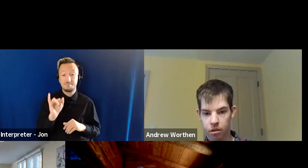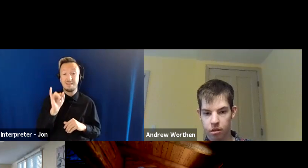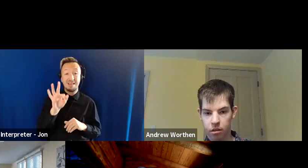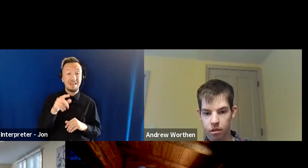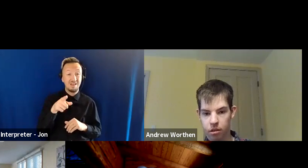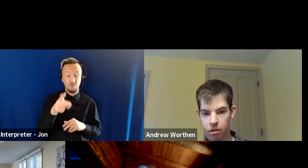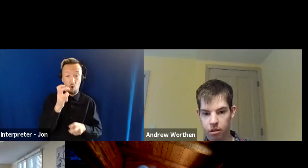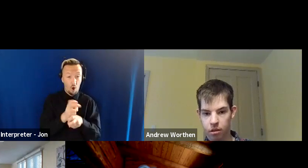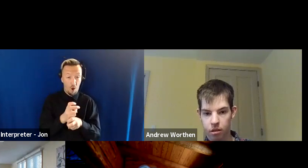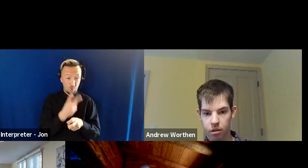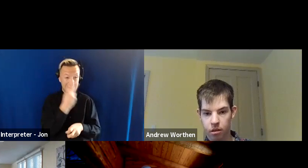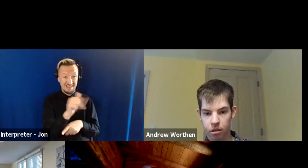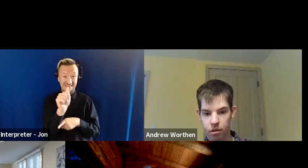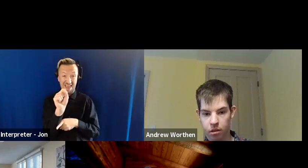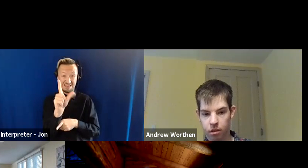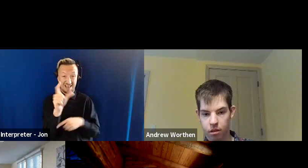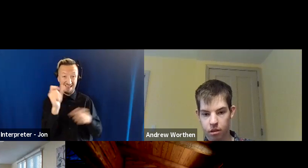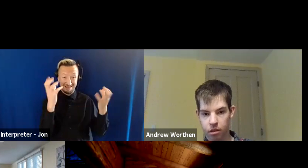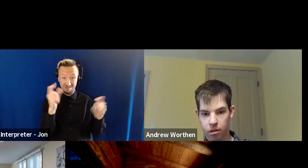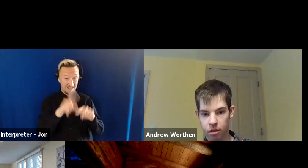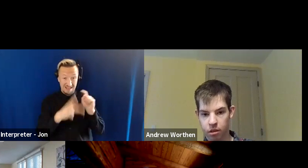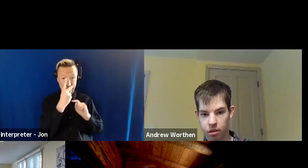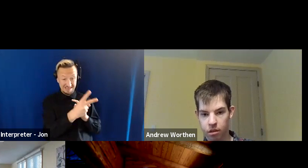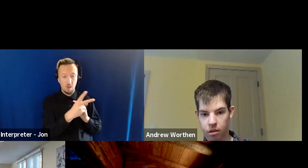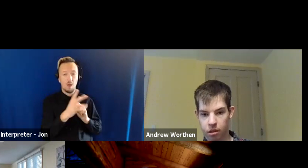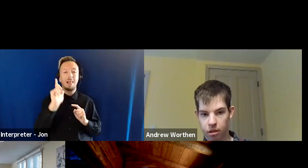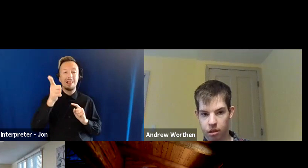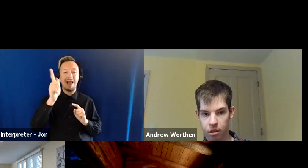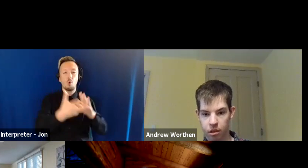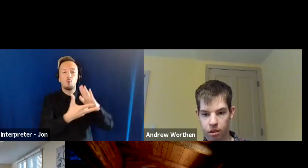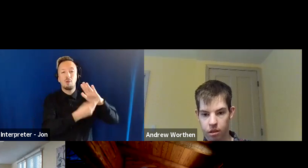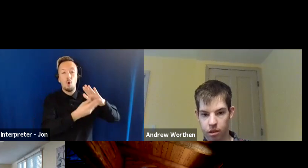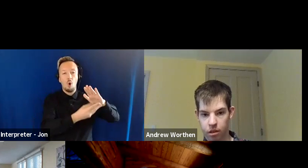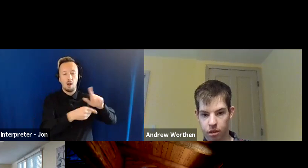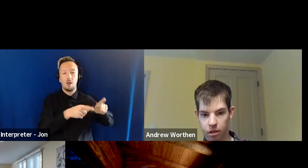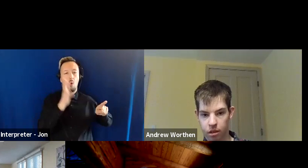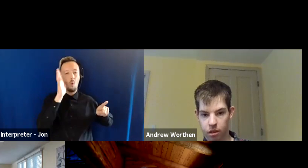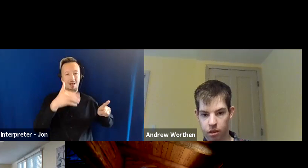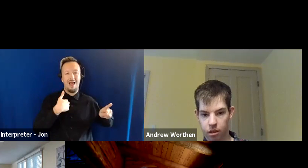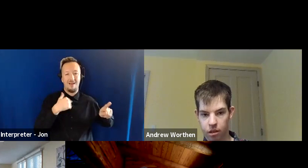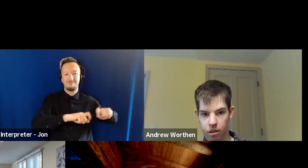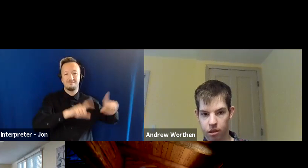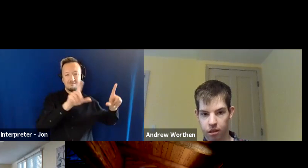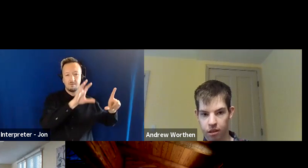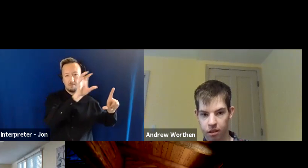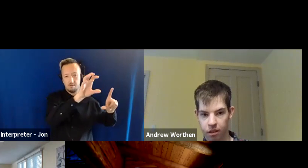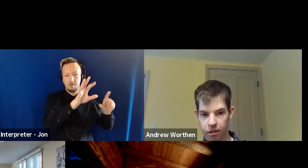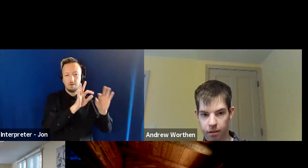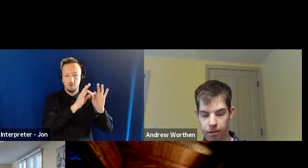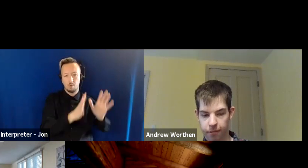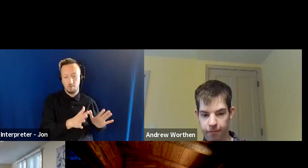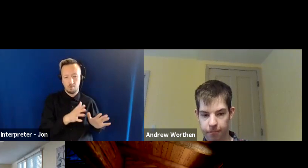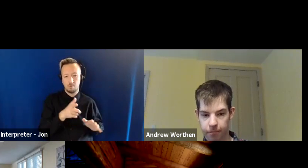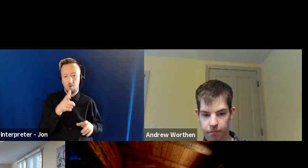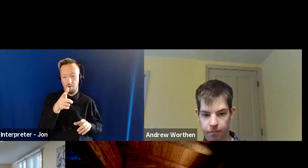problems viewing the ASL portion of that, it will be in the recording on the website when this goes up. So you'll be able to go back and capture the first